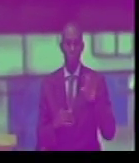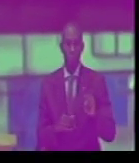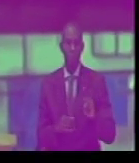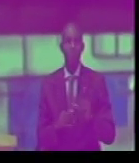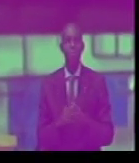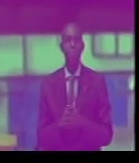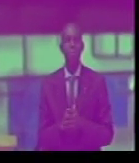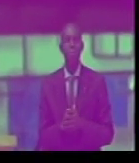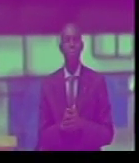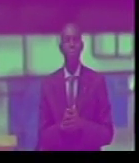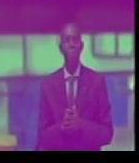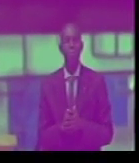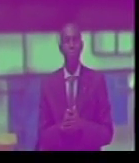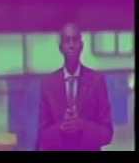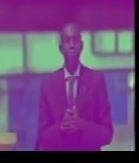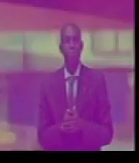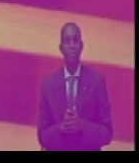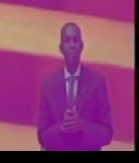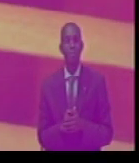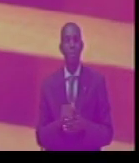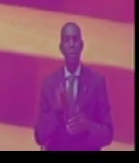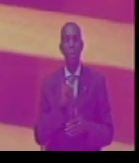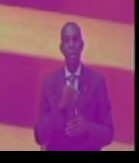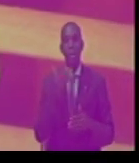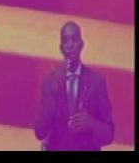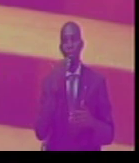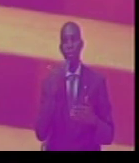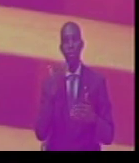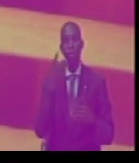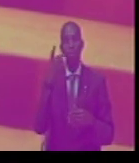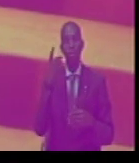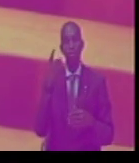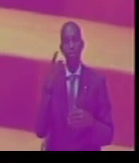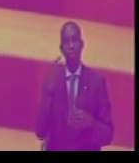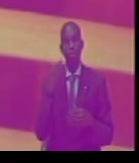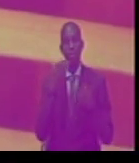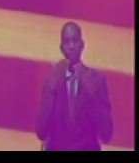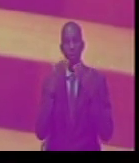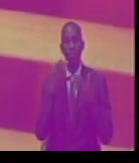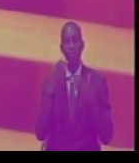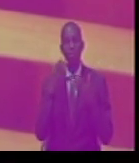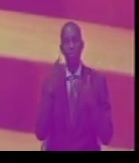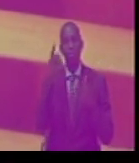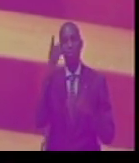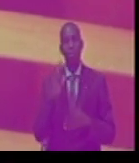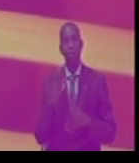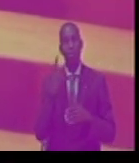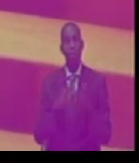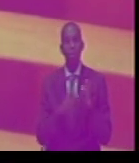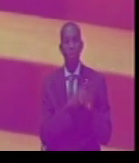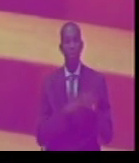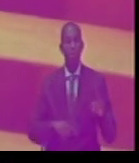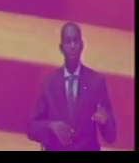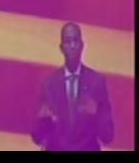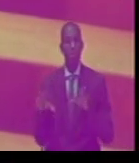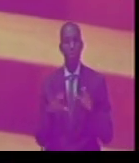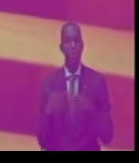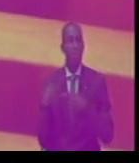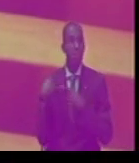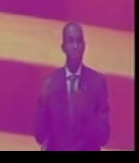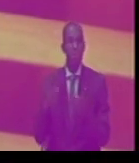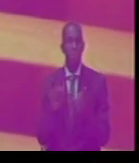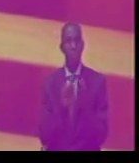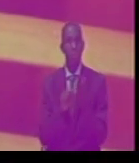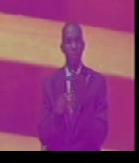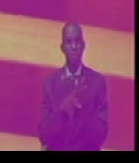I thank you for my name is Amos Oyibo Ojoko from Kubarijo Kagini Group. I thank you for the Lord has done what the Lord has done to